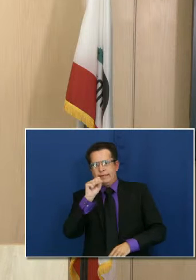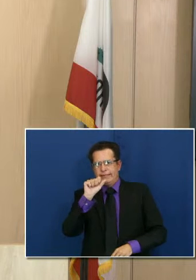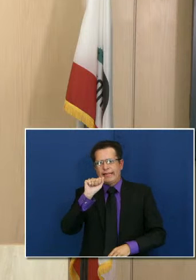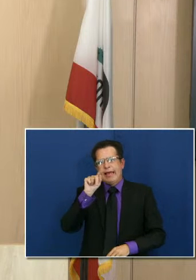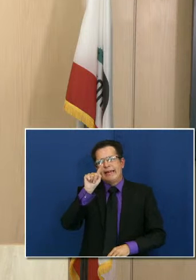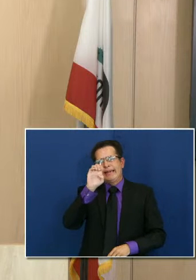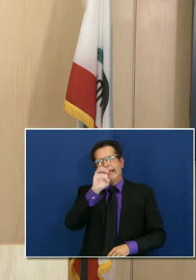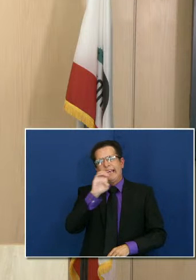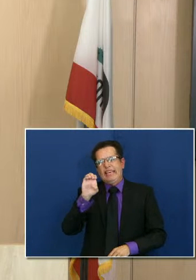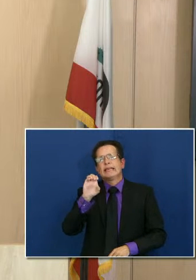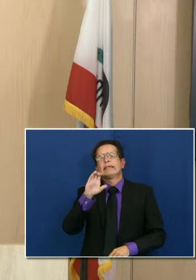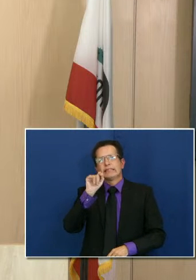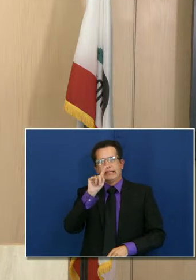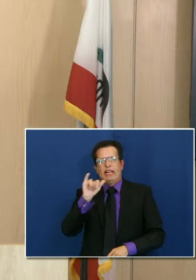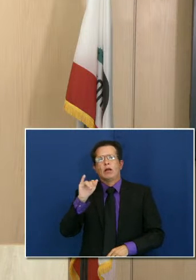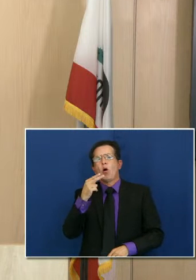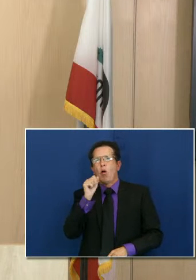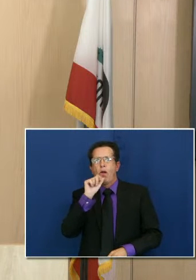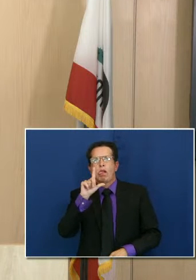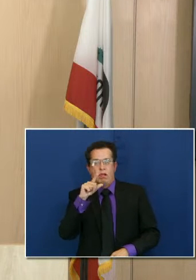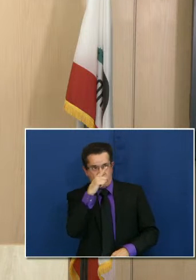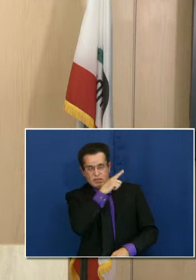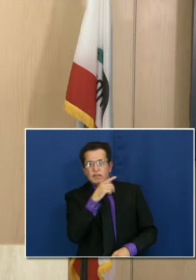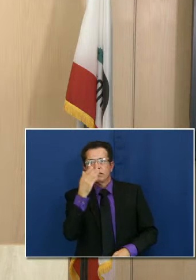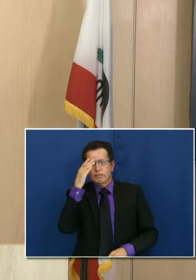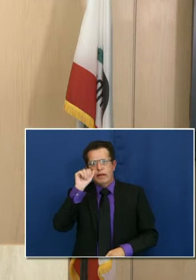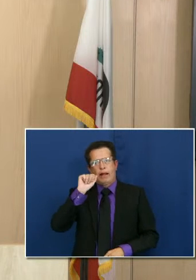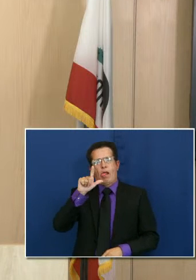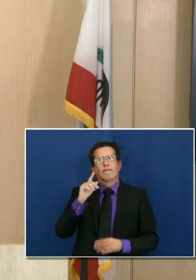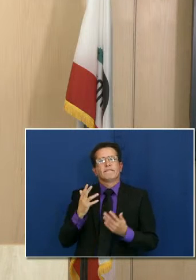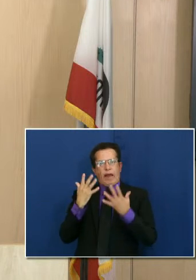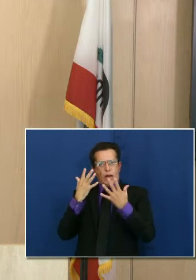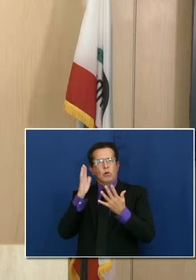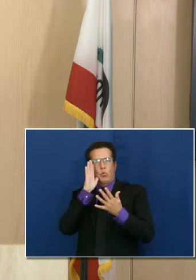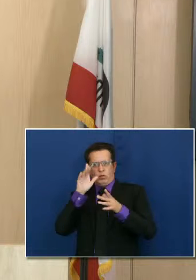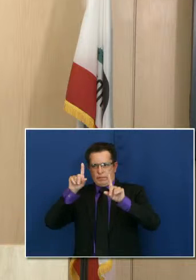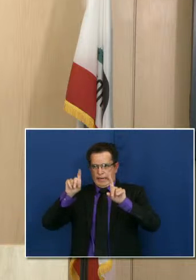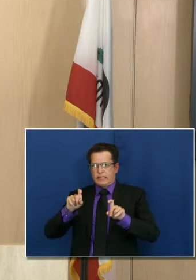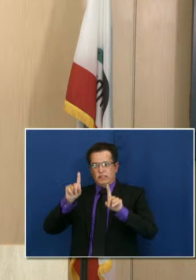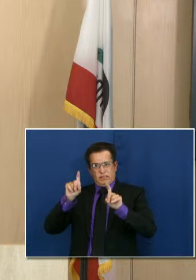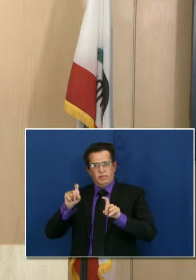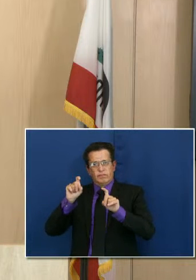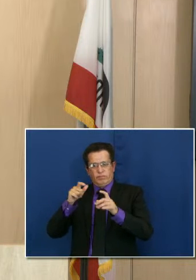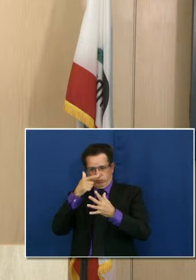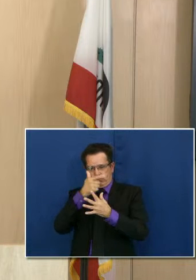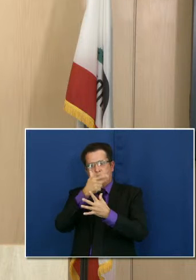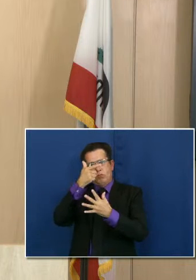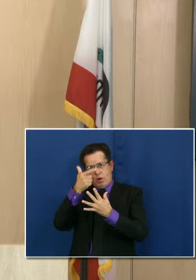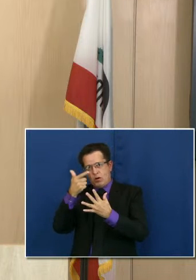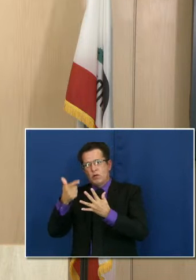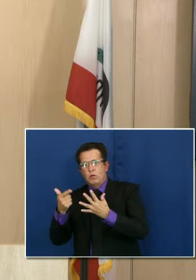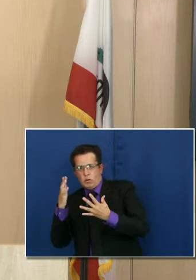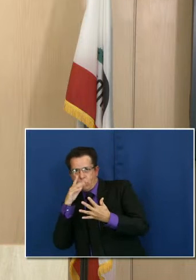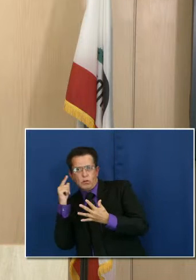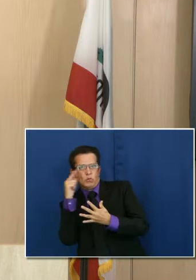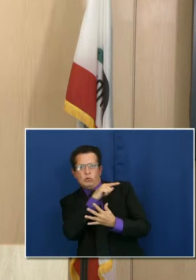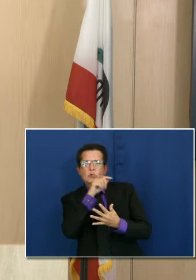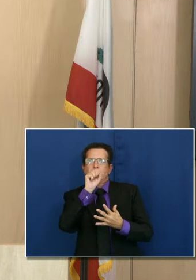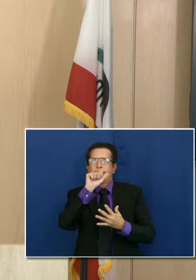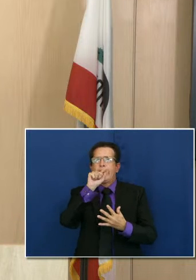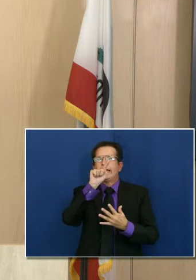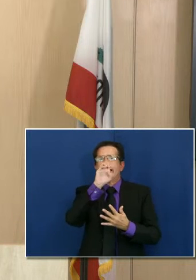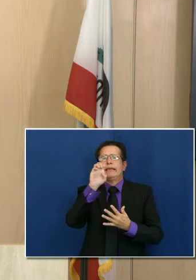Hall. The CAL FIRE will be providing the tests on a rotating basis. The next couple of dates that they will be at the Santee City